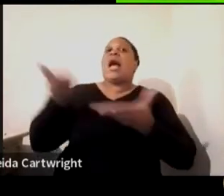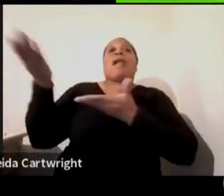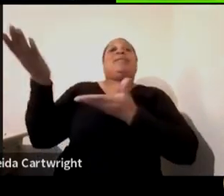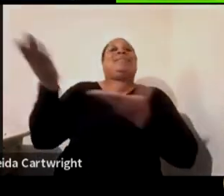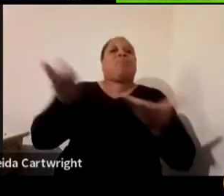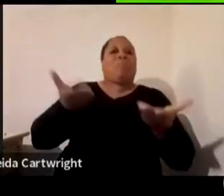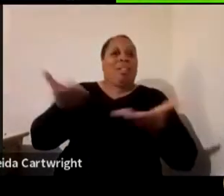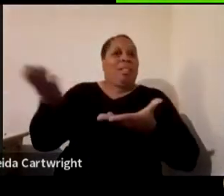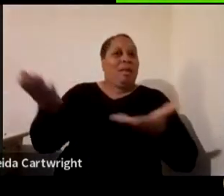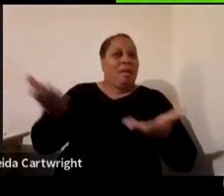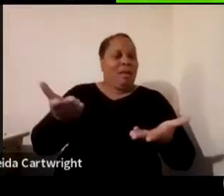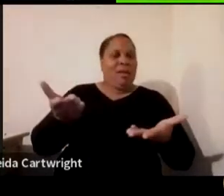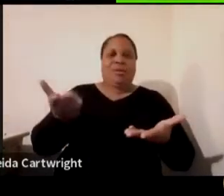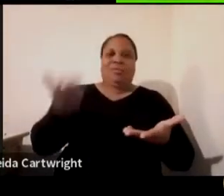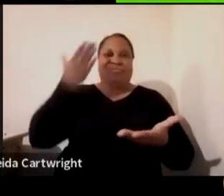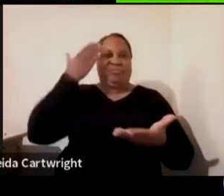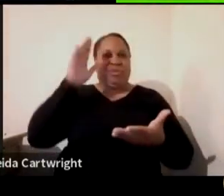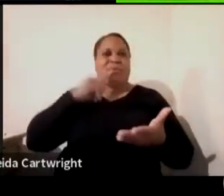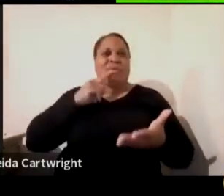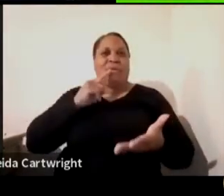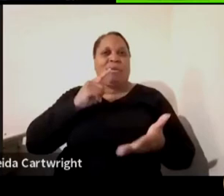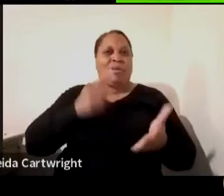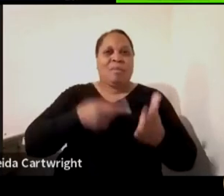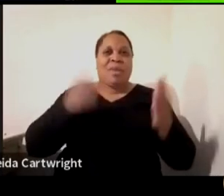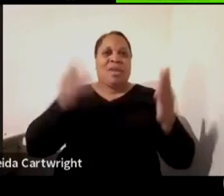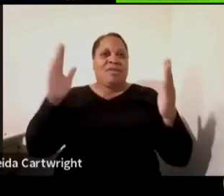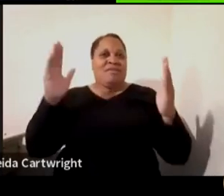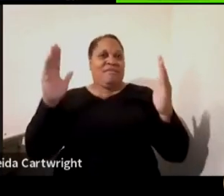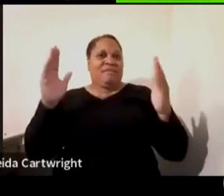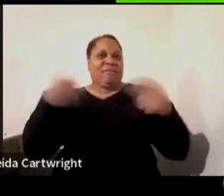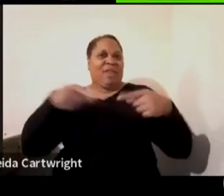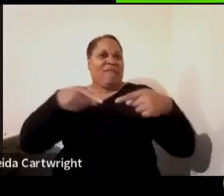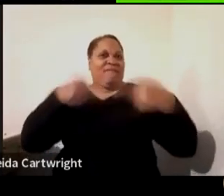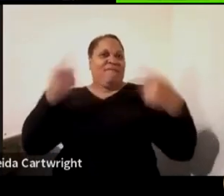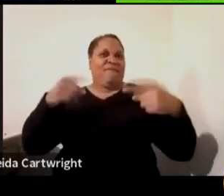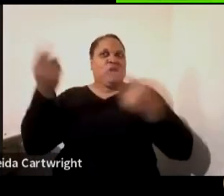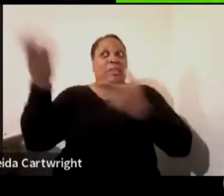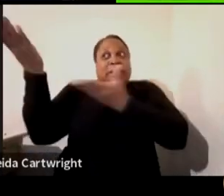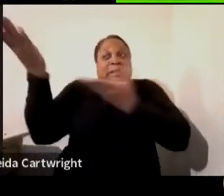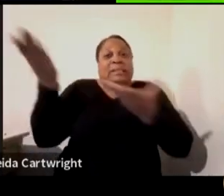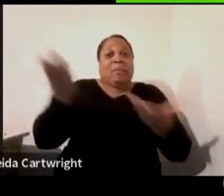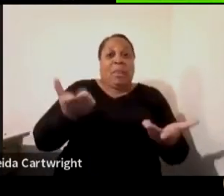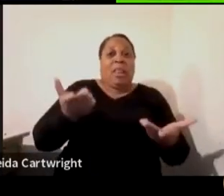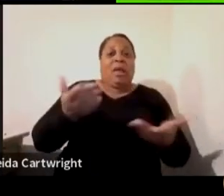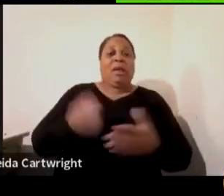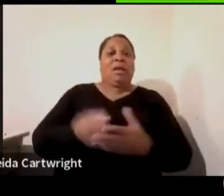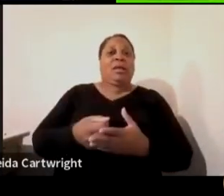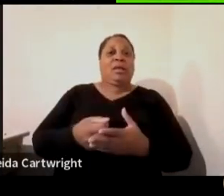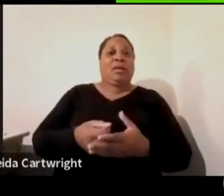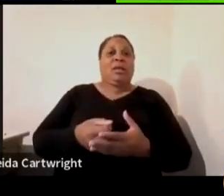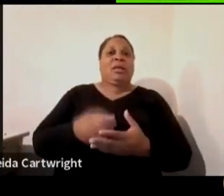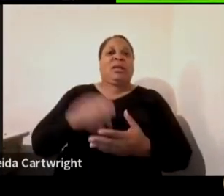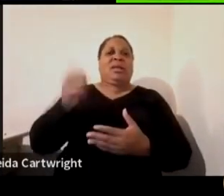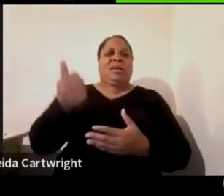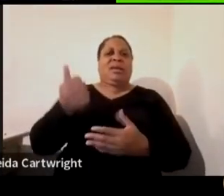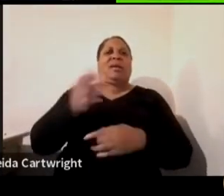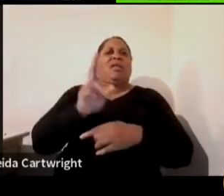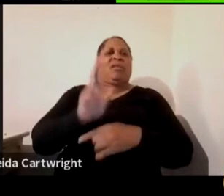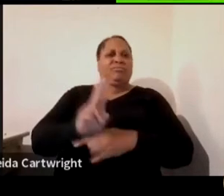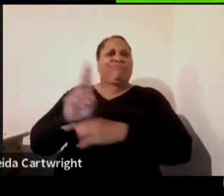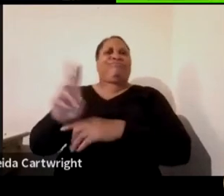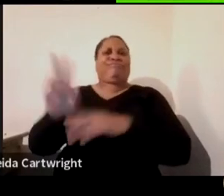don't know what the demand versus supply is. And so the CDC, among other regulatory bodies, have advised